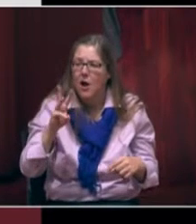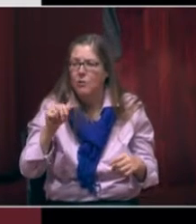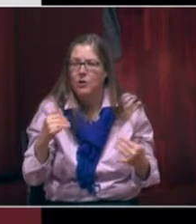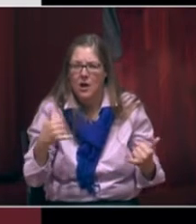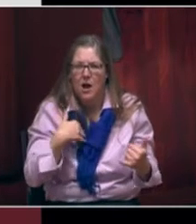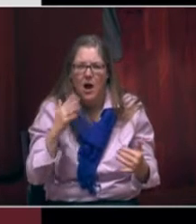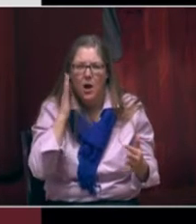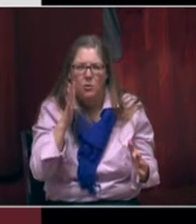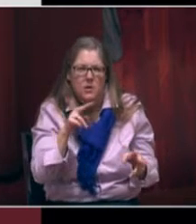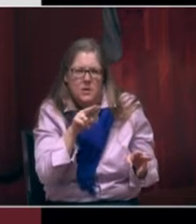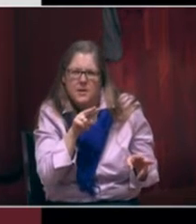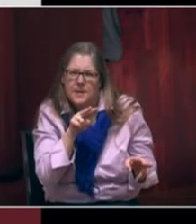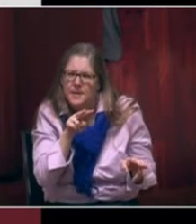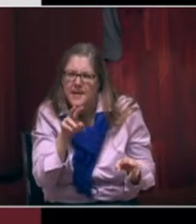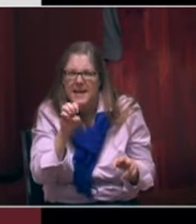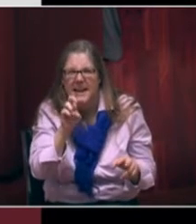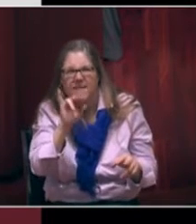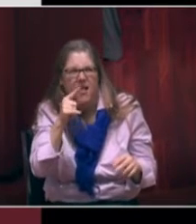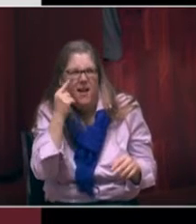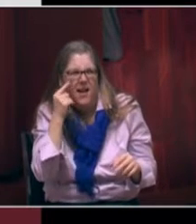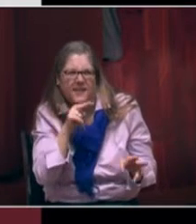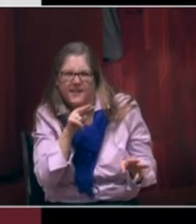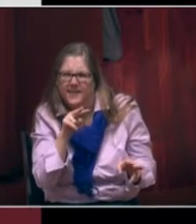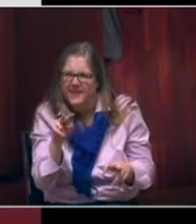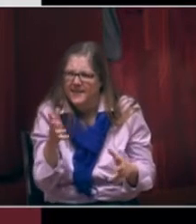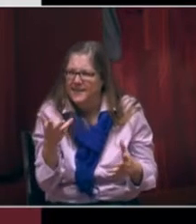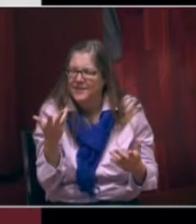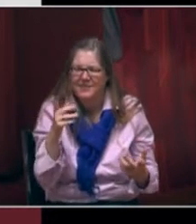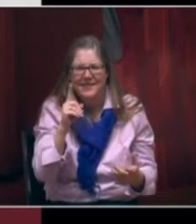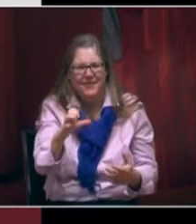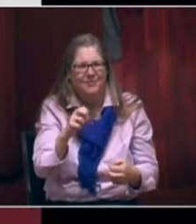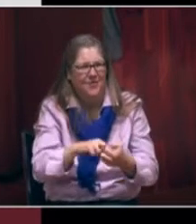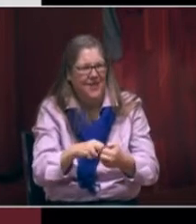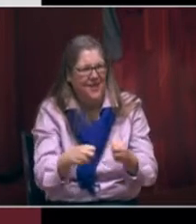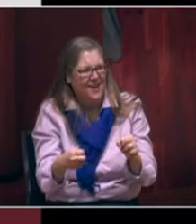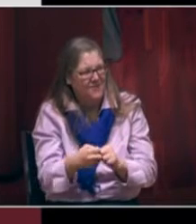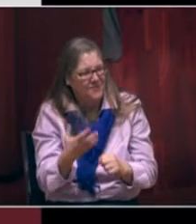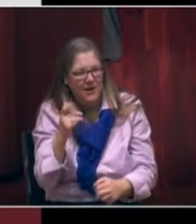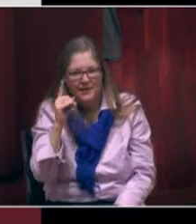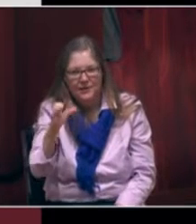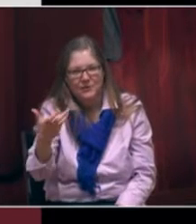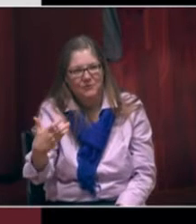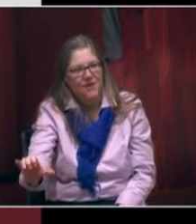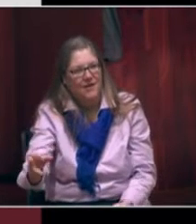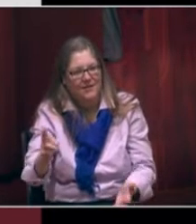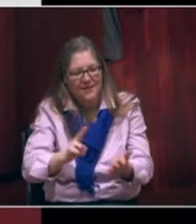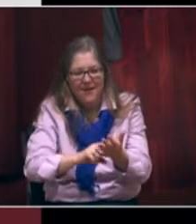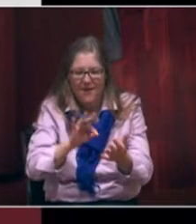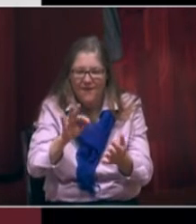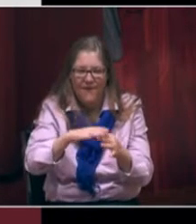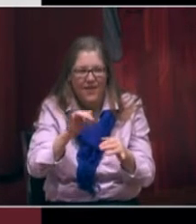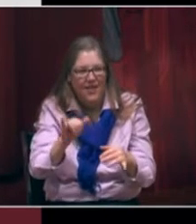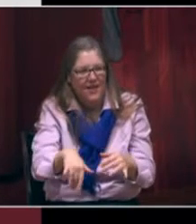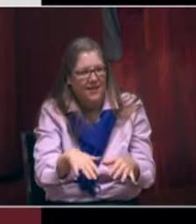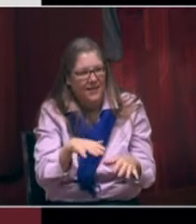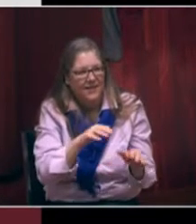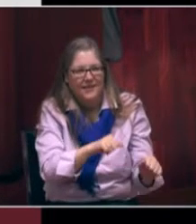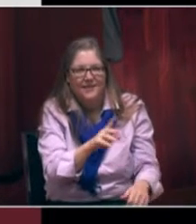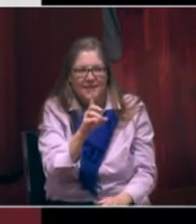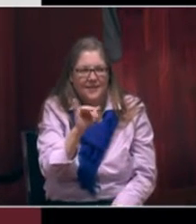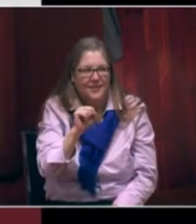evil eye or something. Because D.C.'s got a problem. I don't know why D.C. doesn't want to sign off on disposal. But to give you a